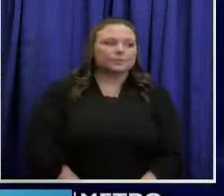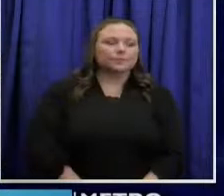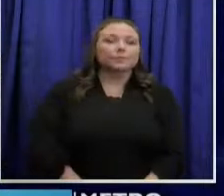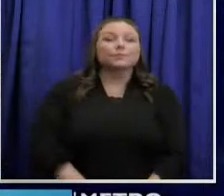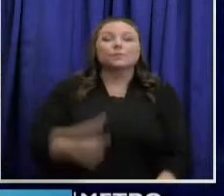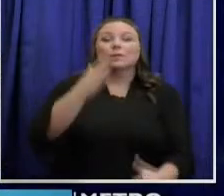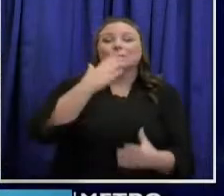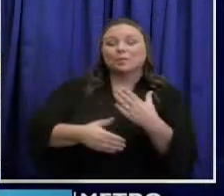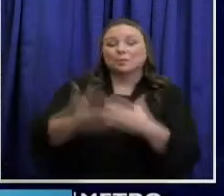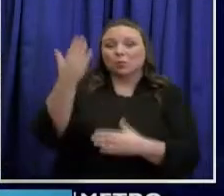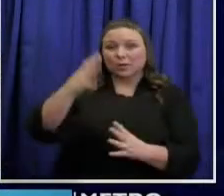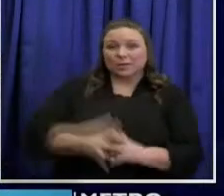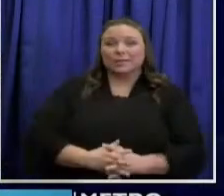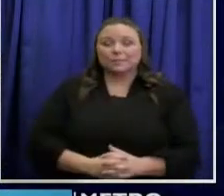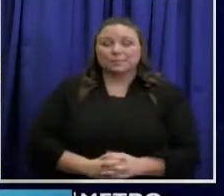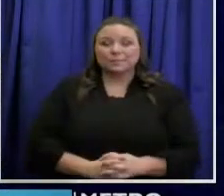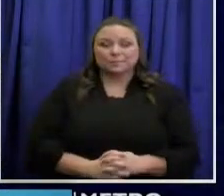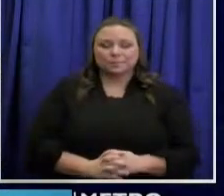Good morning.